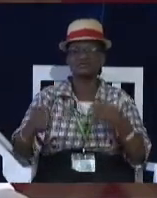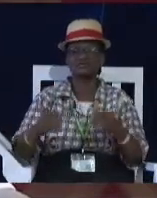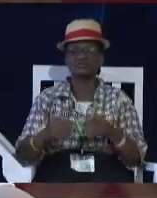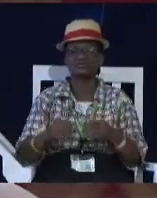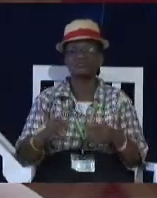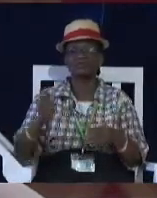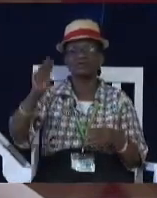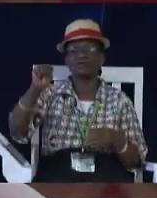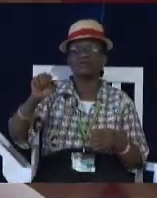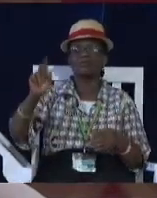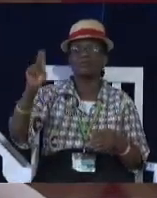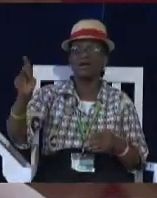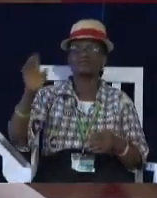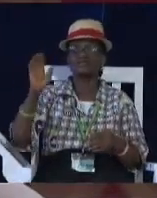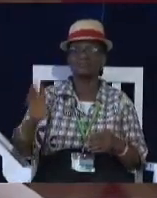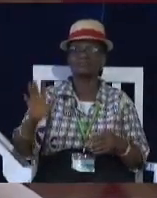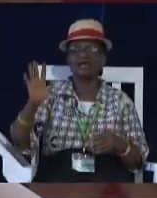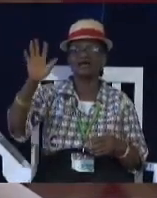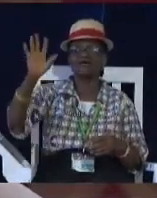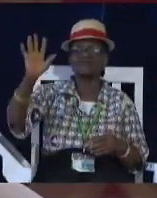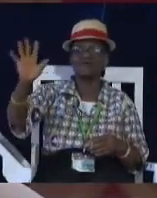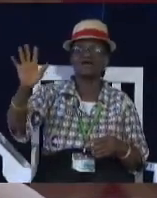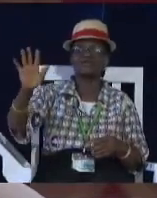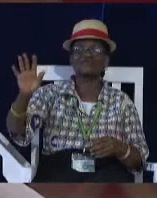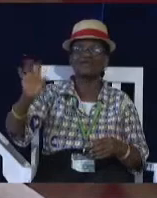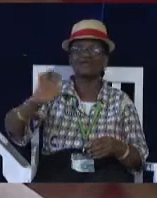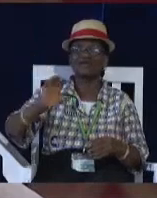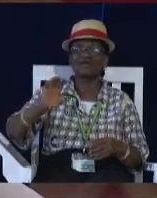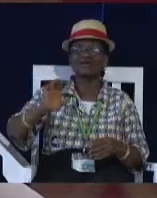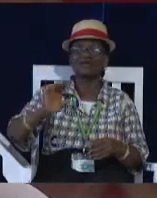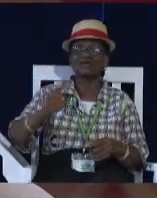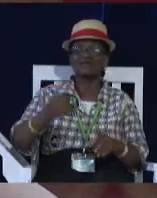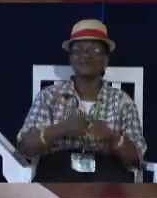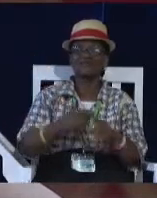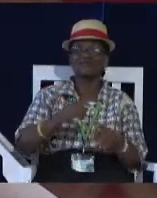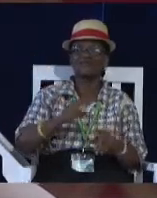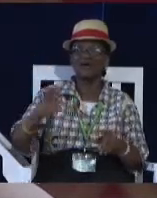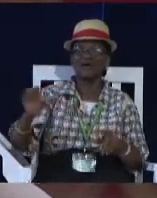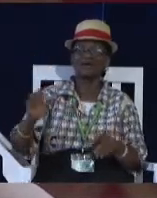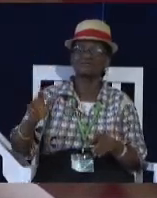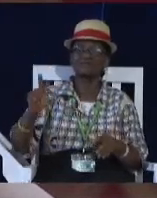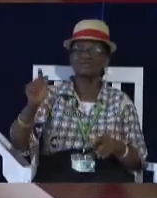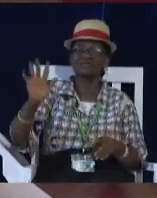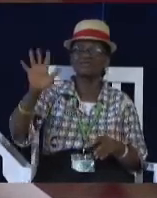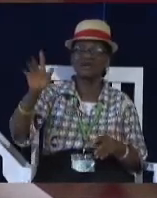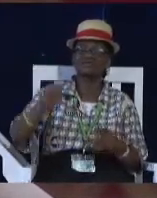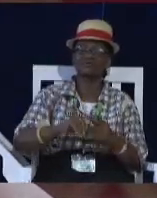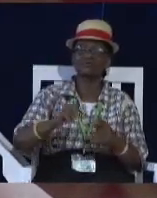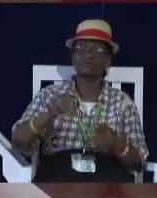Mark chapter 5, for example, Mark 5, from verse 25 to 34, Mark 5, 25 to